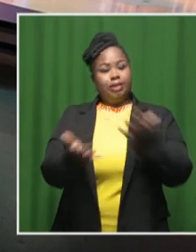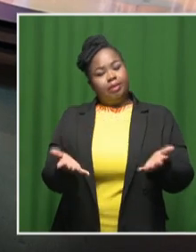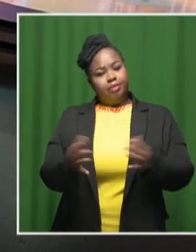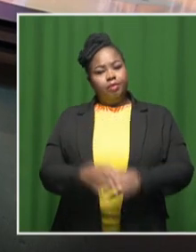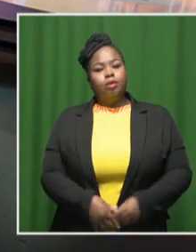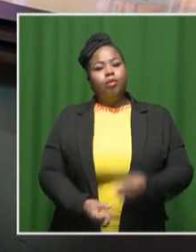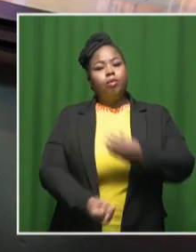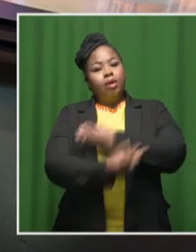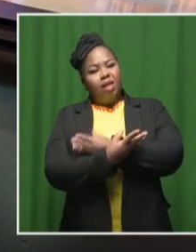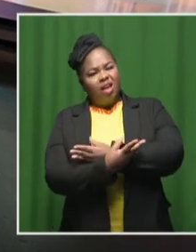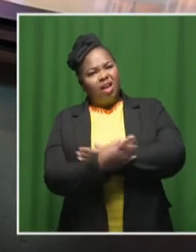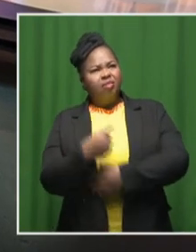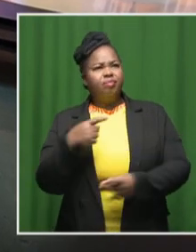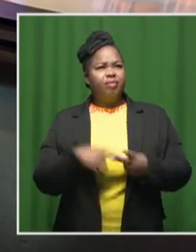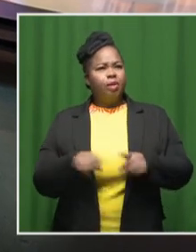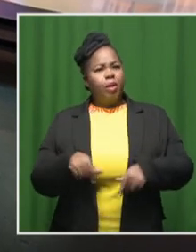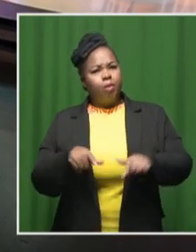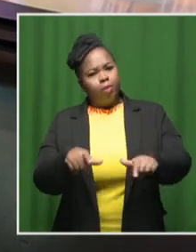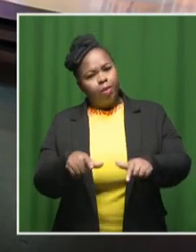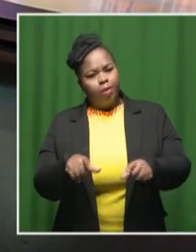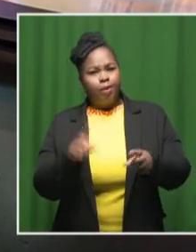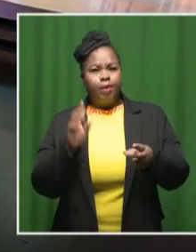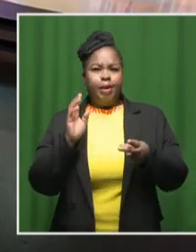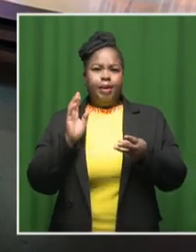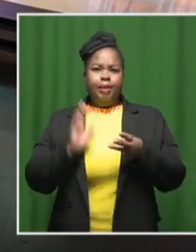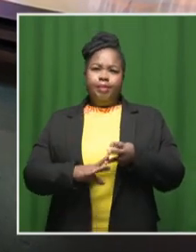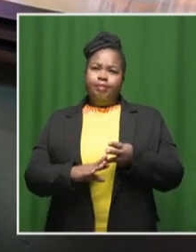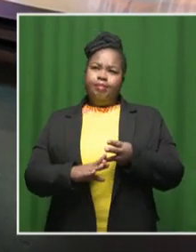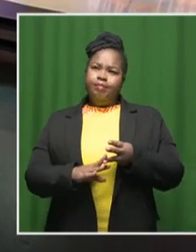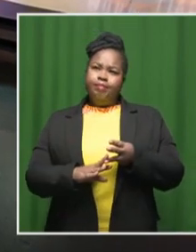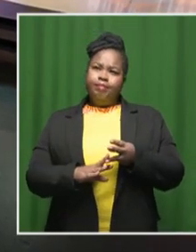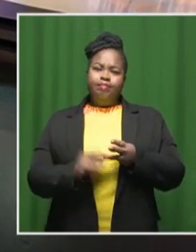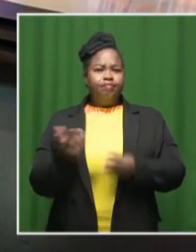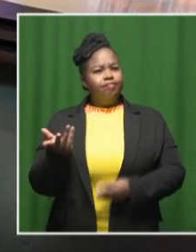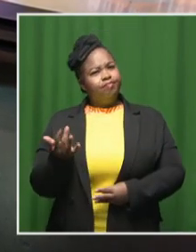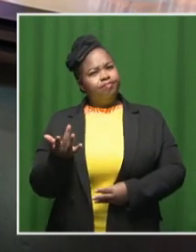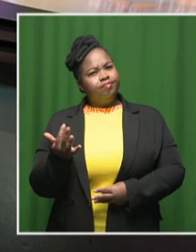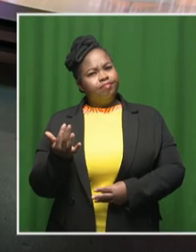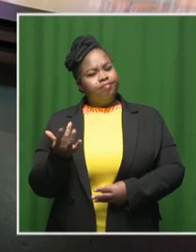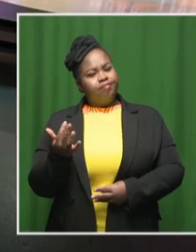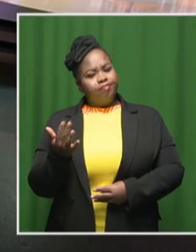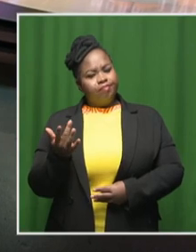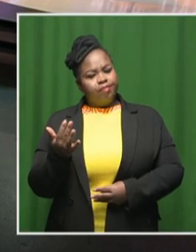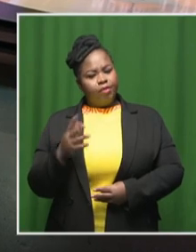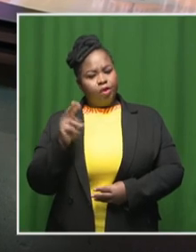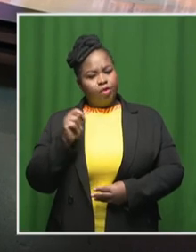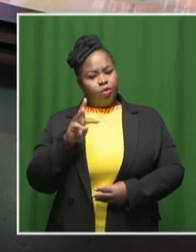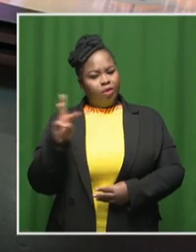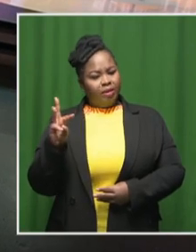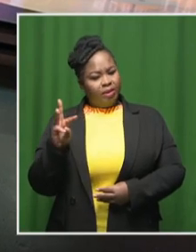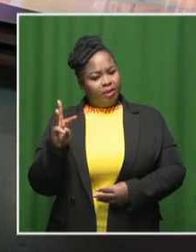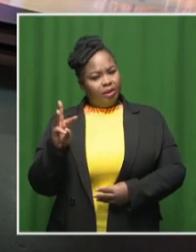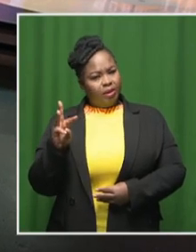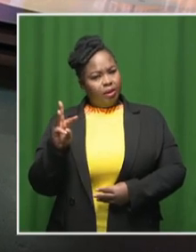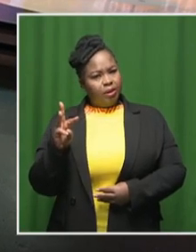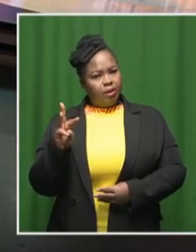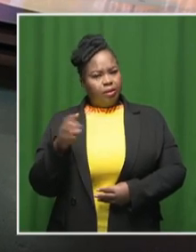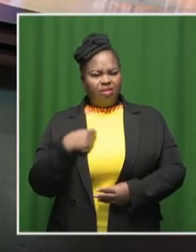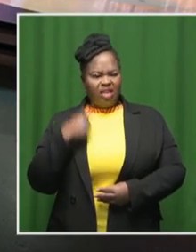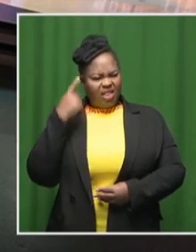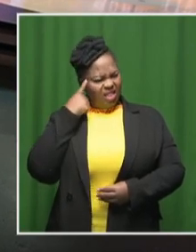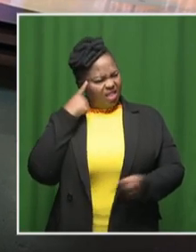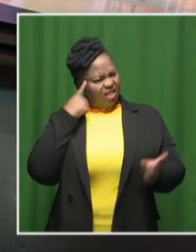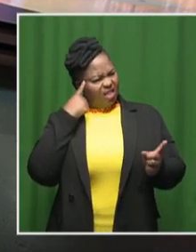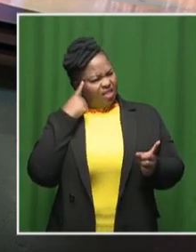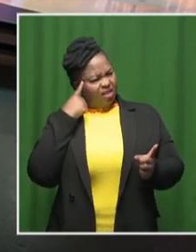in Mpumalanga, I think it was in Limpopo. It, of course, was in the Northwest it was province. In the Northwest now. I think, Leanne, you're